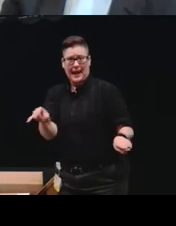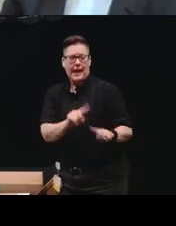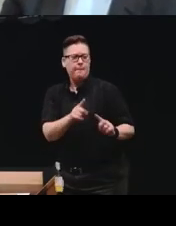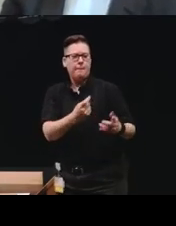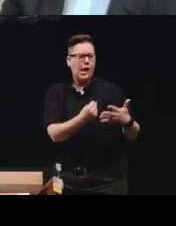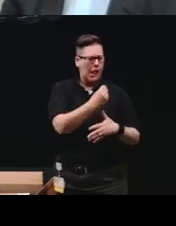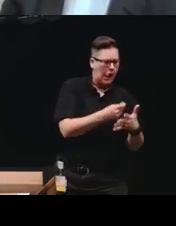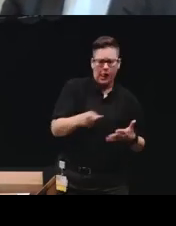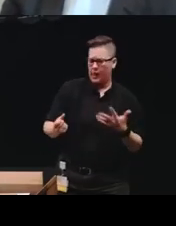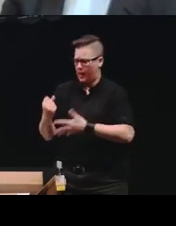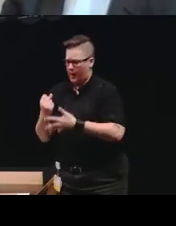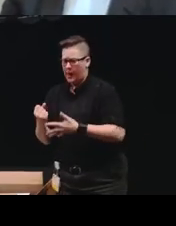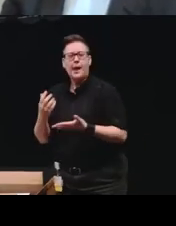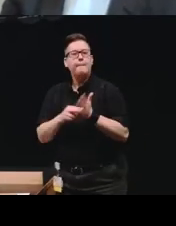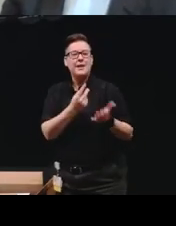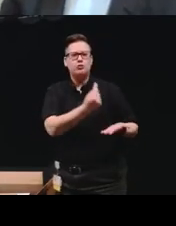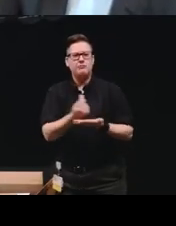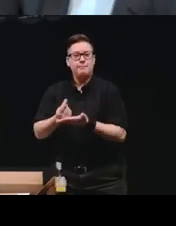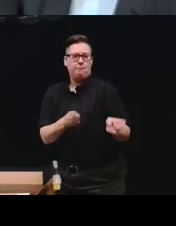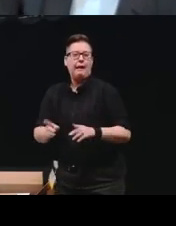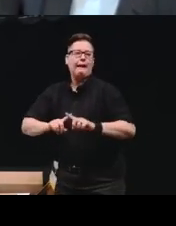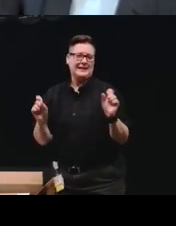gait or functional seizures.